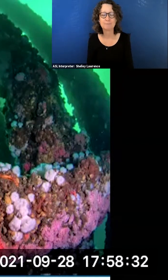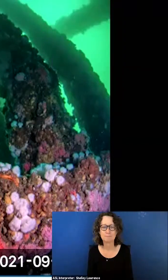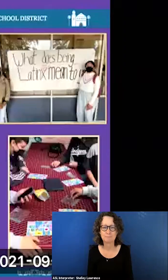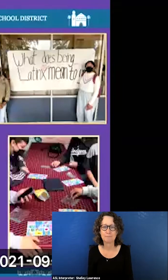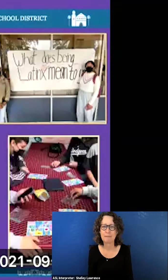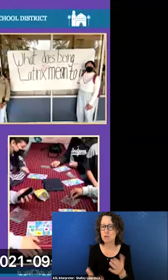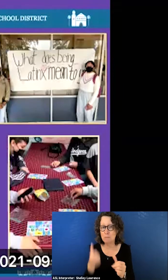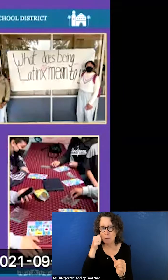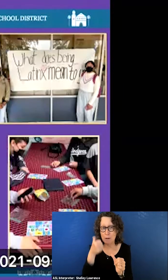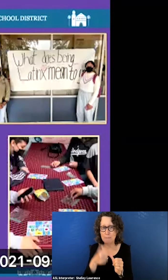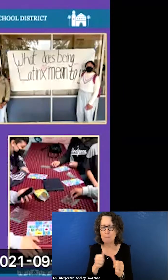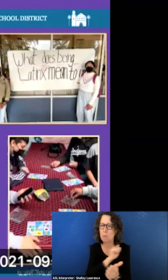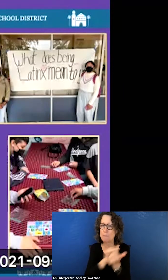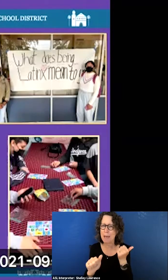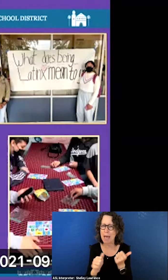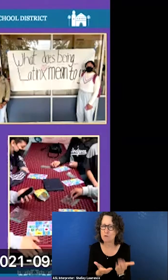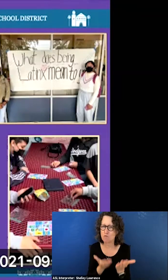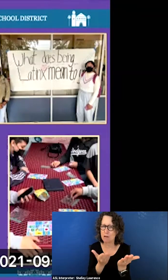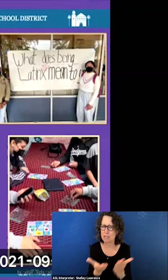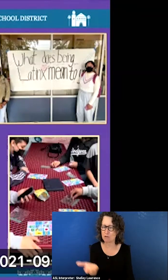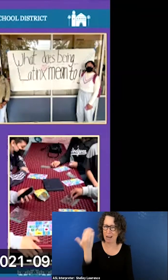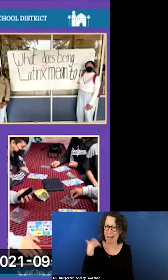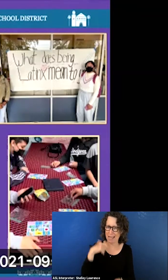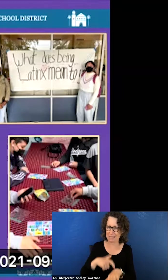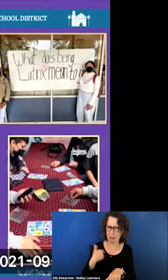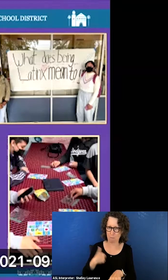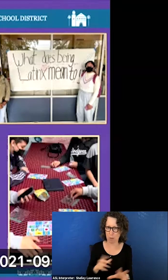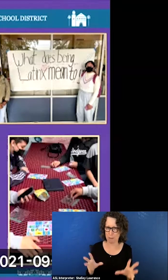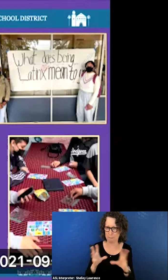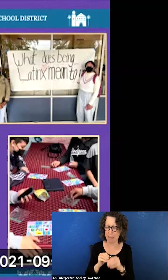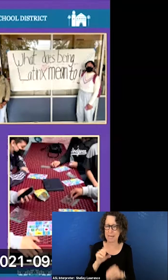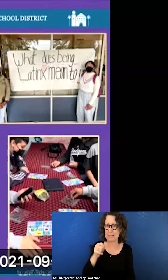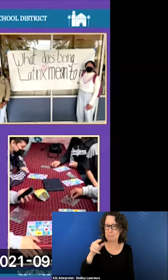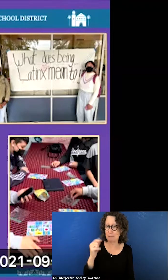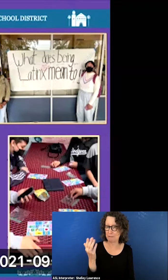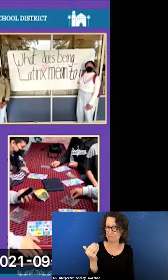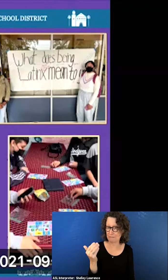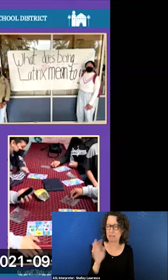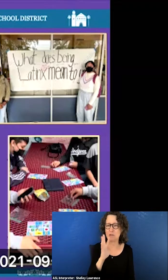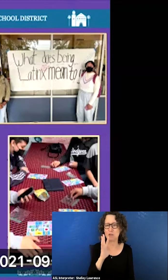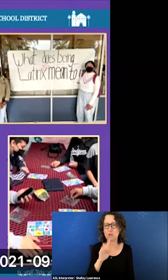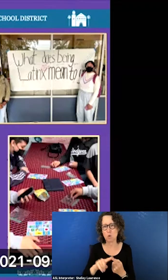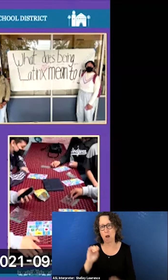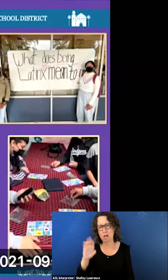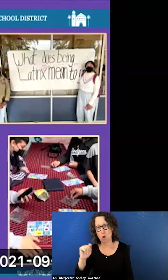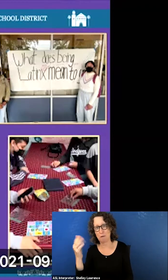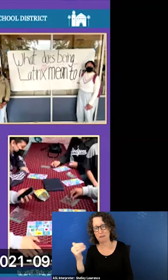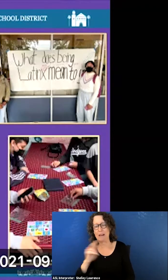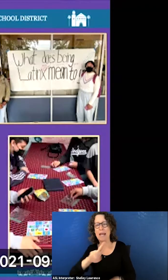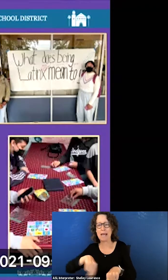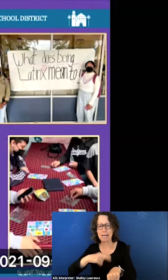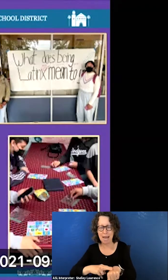may recall, we passed a resolution last time we met that September 15th to October 15th is